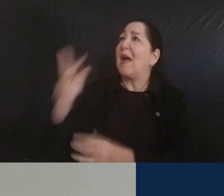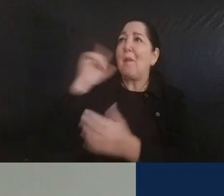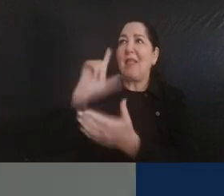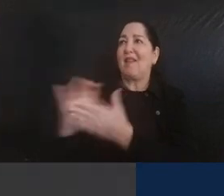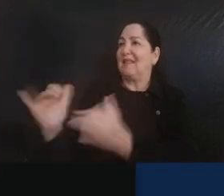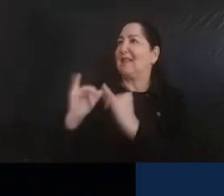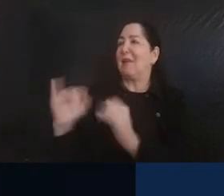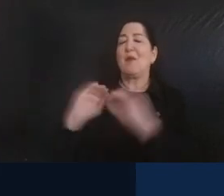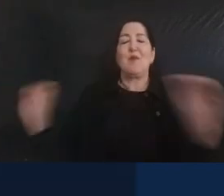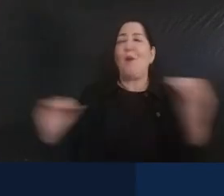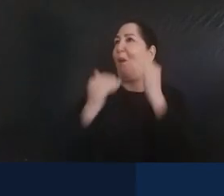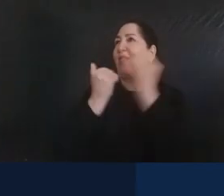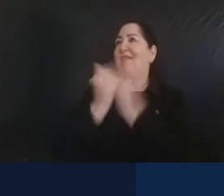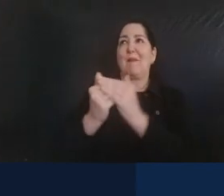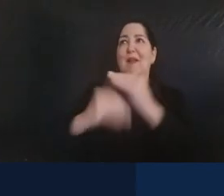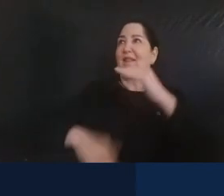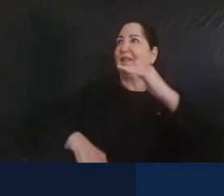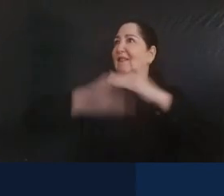loss.